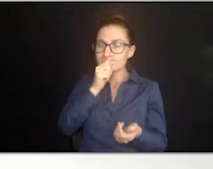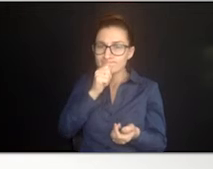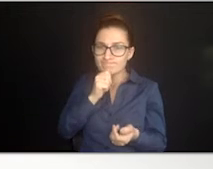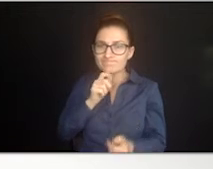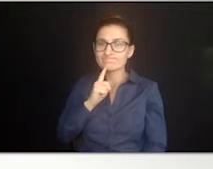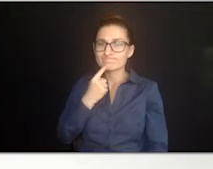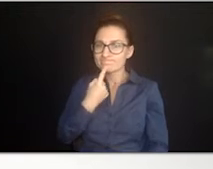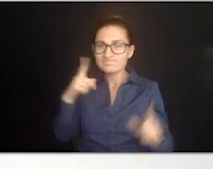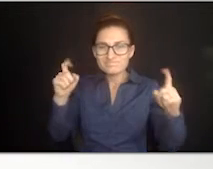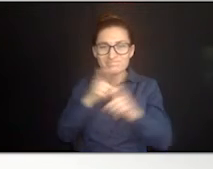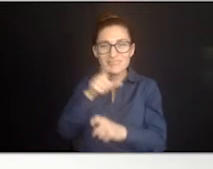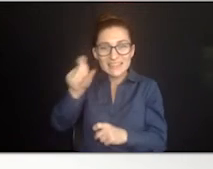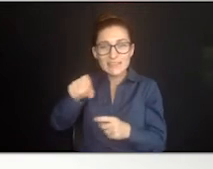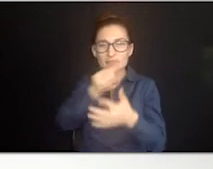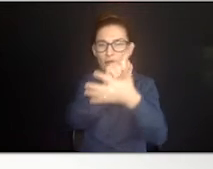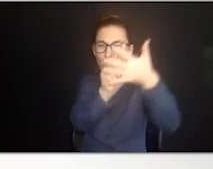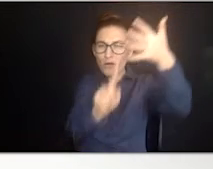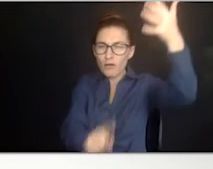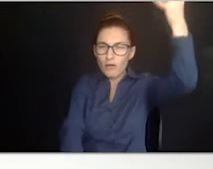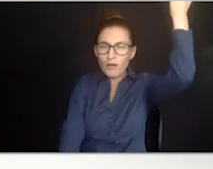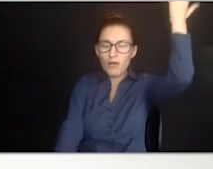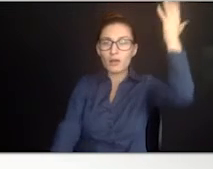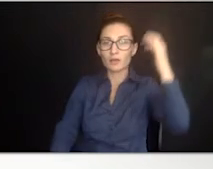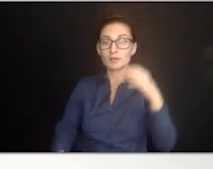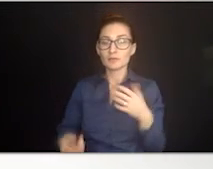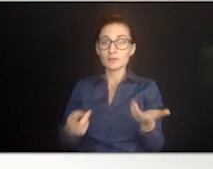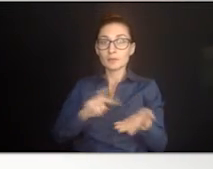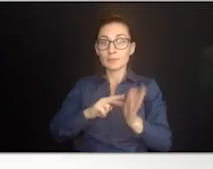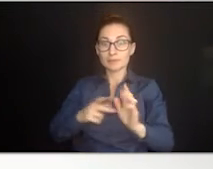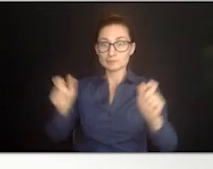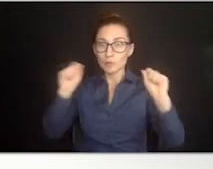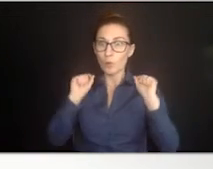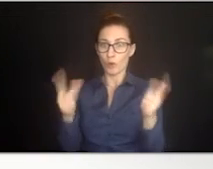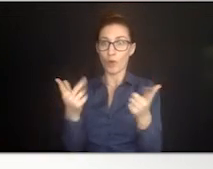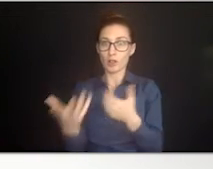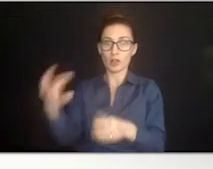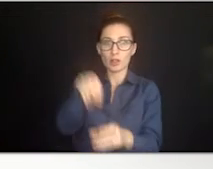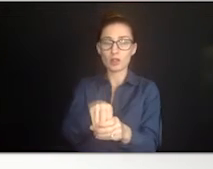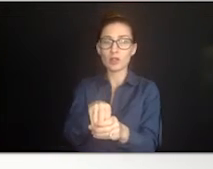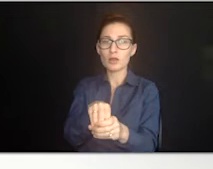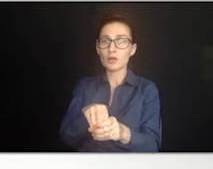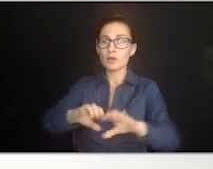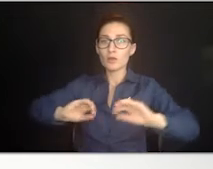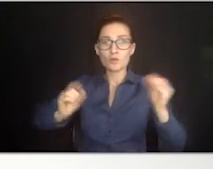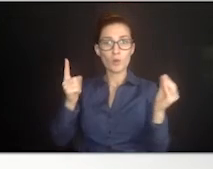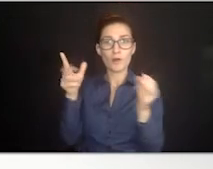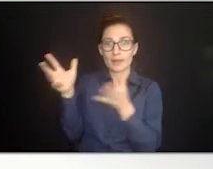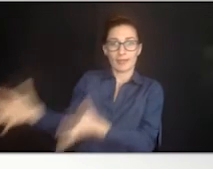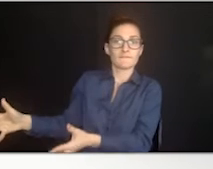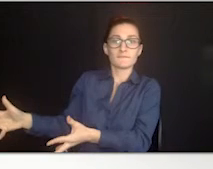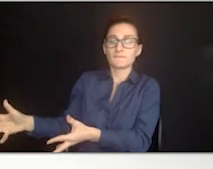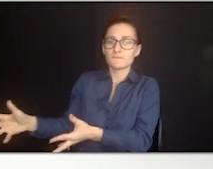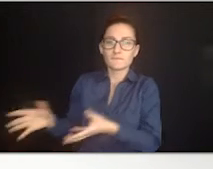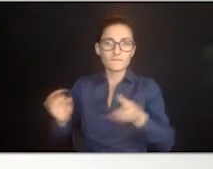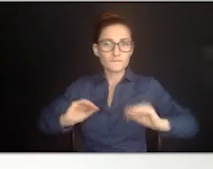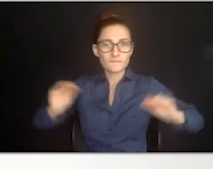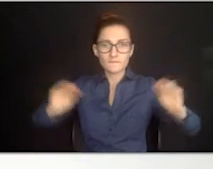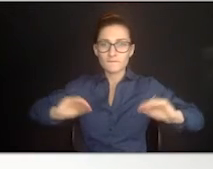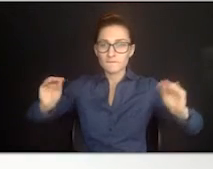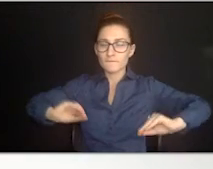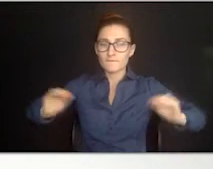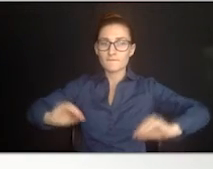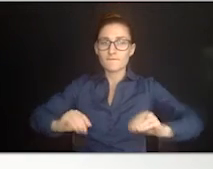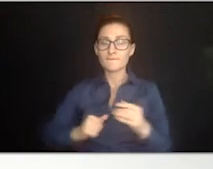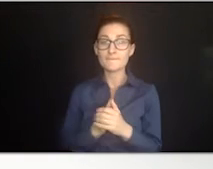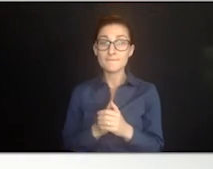complex needs. So all really truly does mean all when we talk about inclusion. Nobody is left out. And the